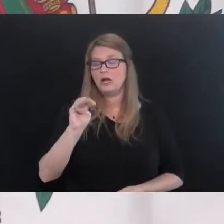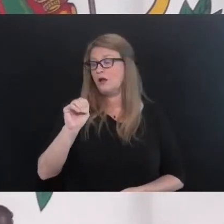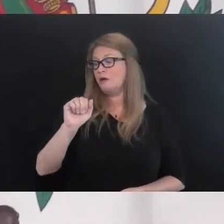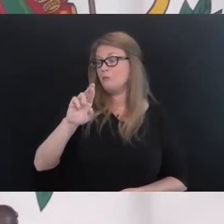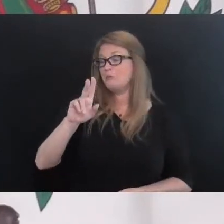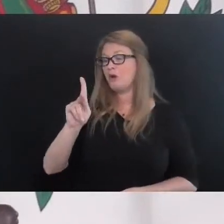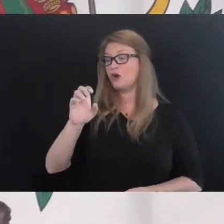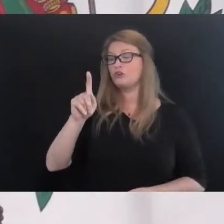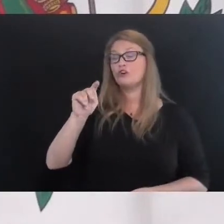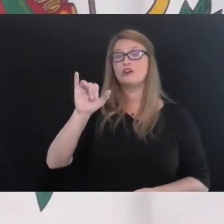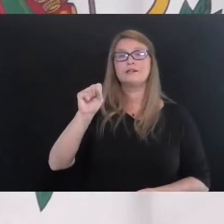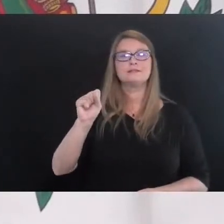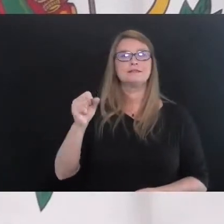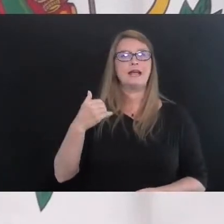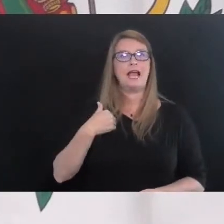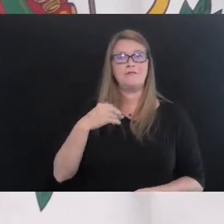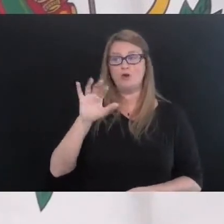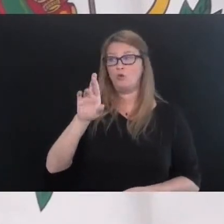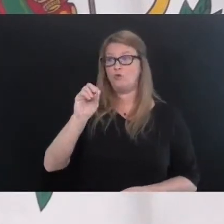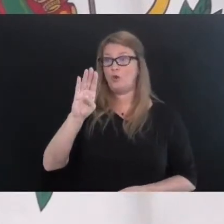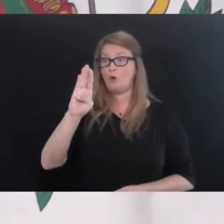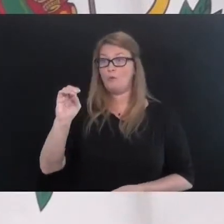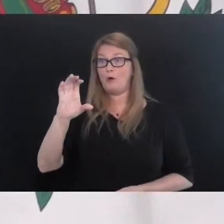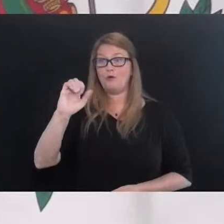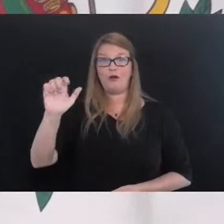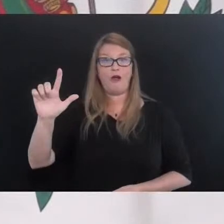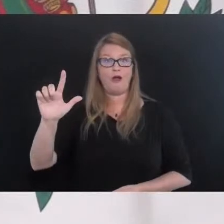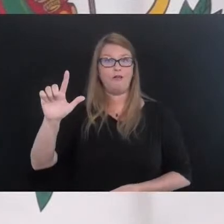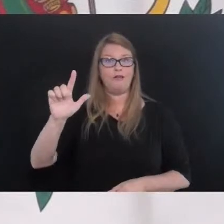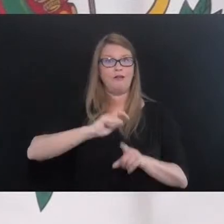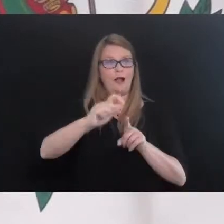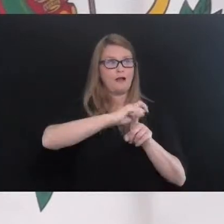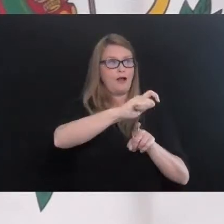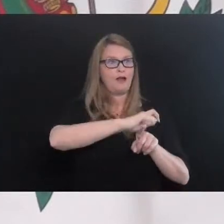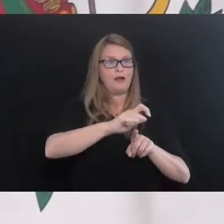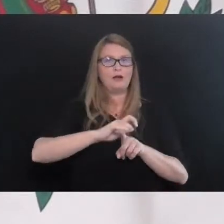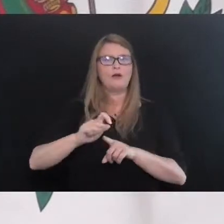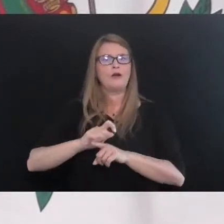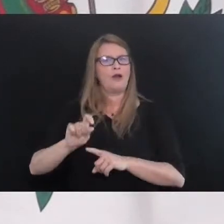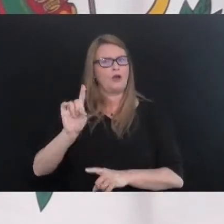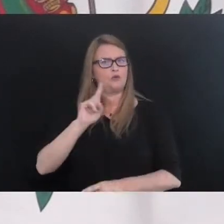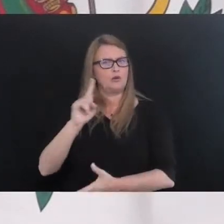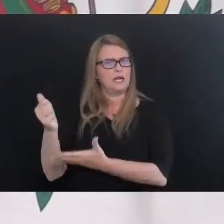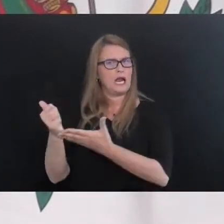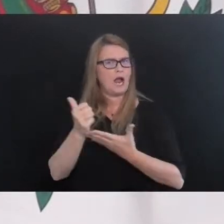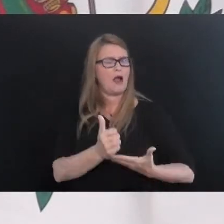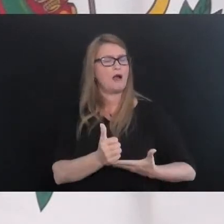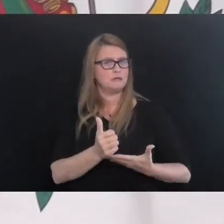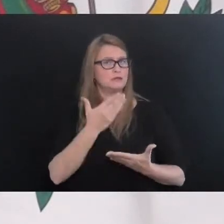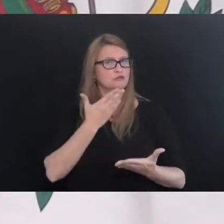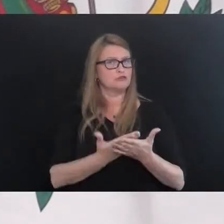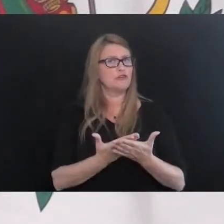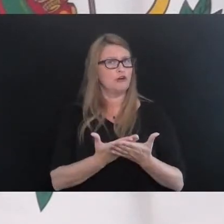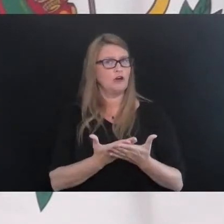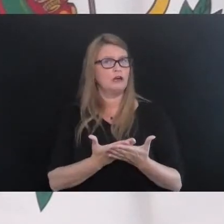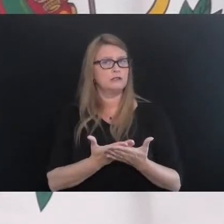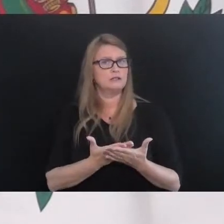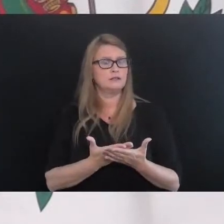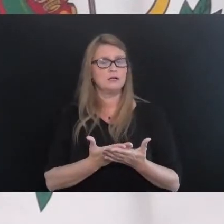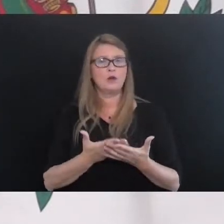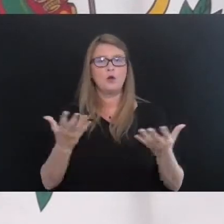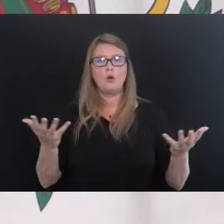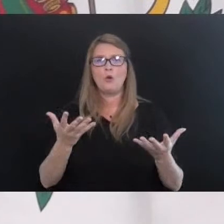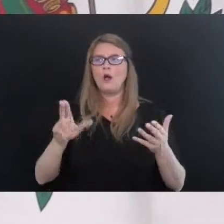wonderful ideas. The robocall idea and everything has helped. There's no question. And in this today, he says, what